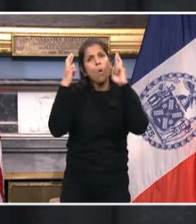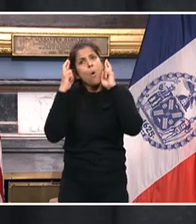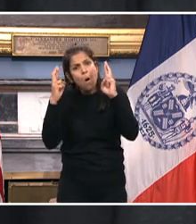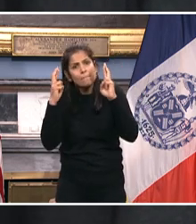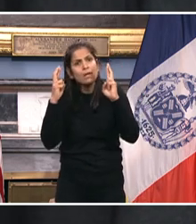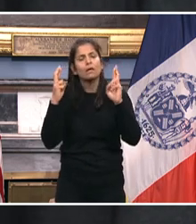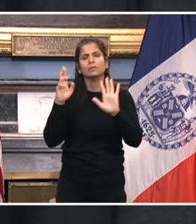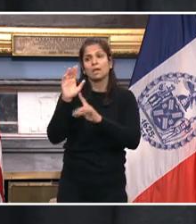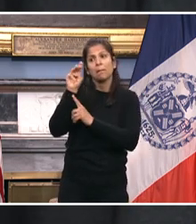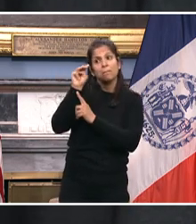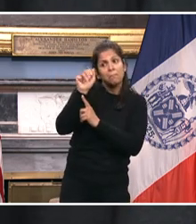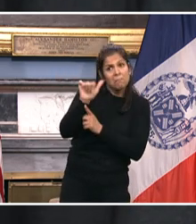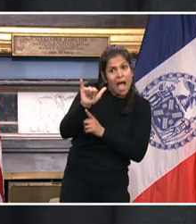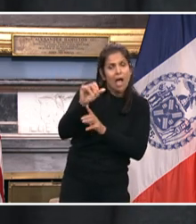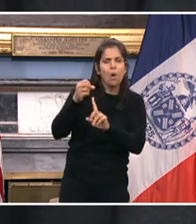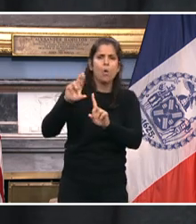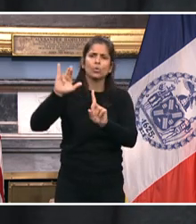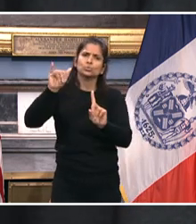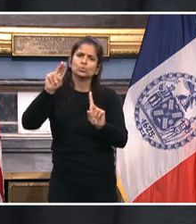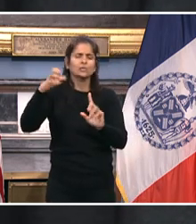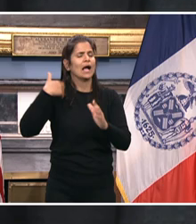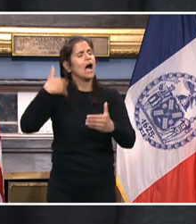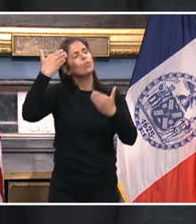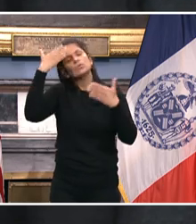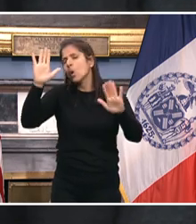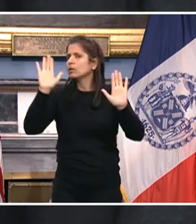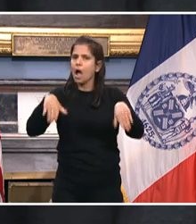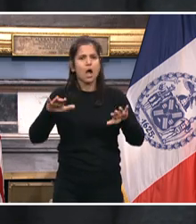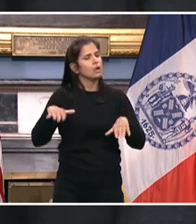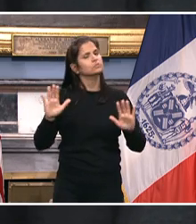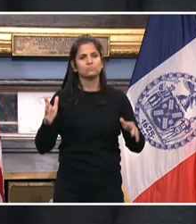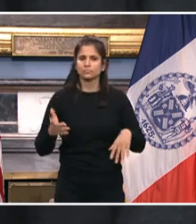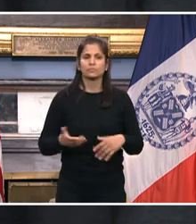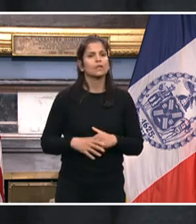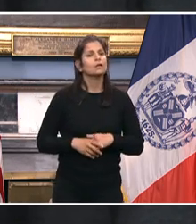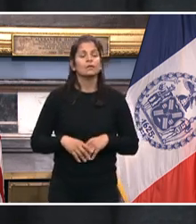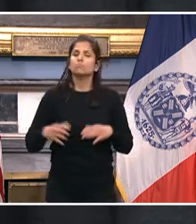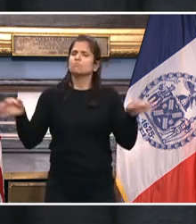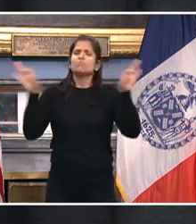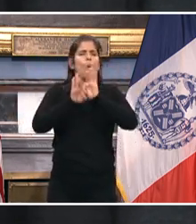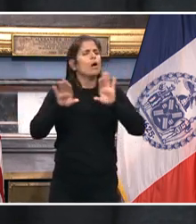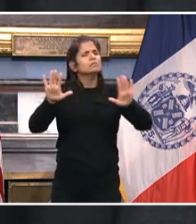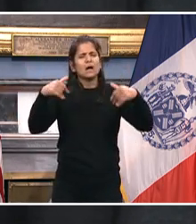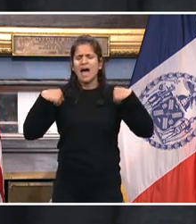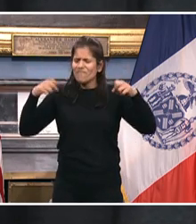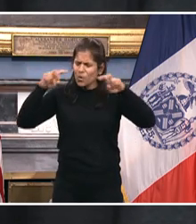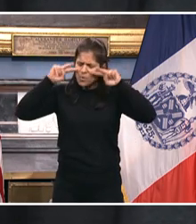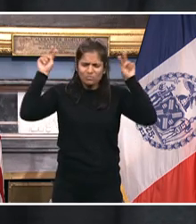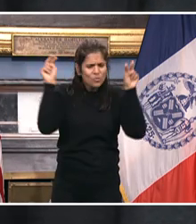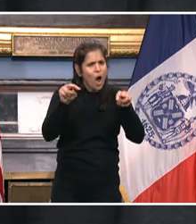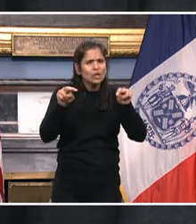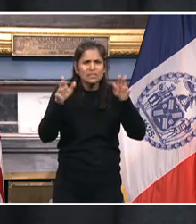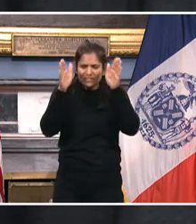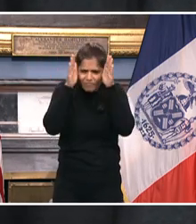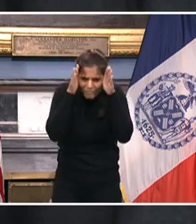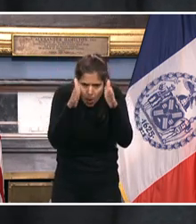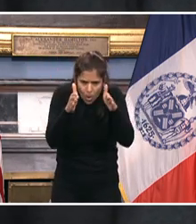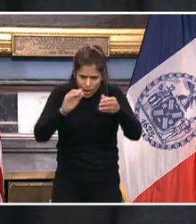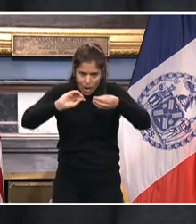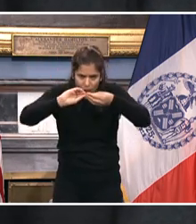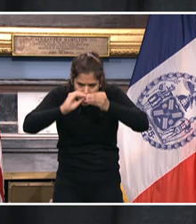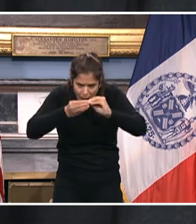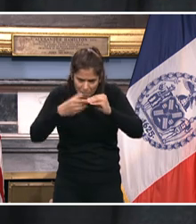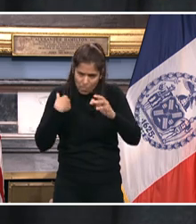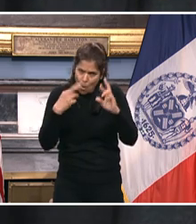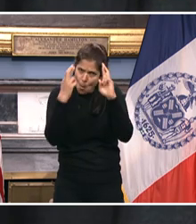direction. We then would decide, here's some changes we can make. And then when we make those changes, Dave,